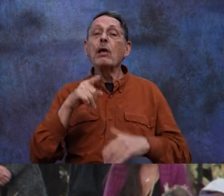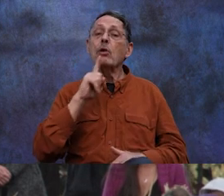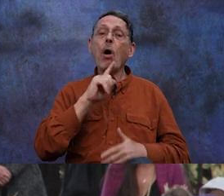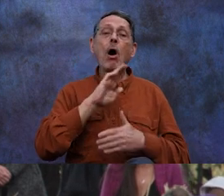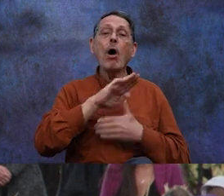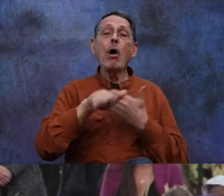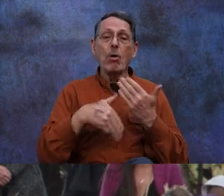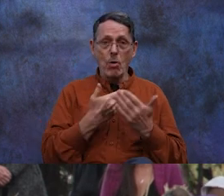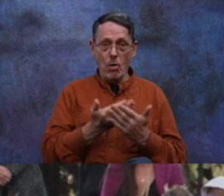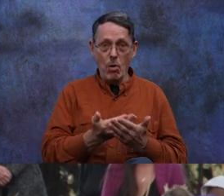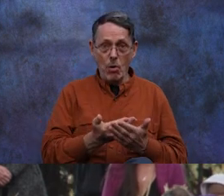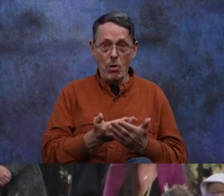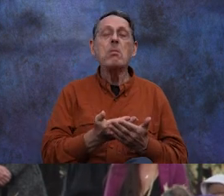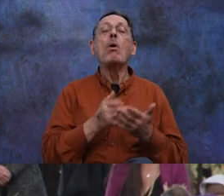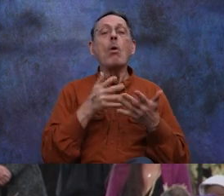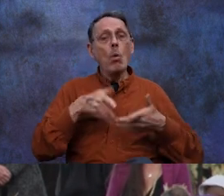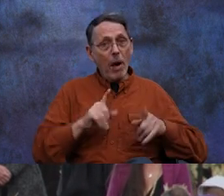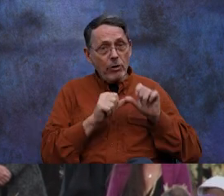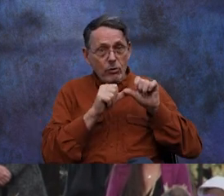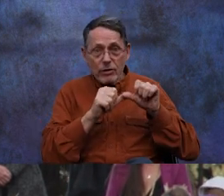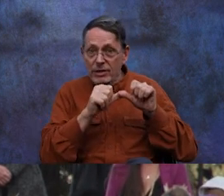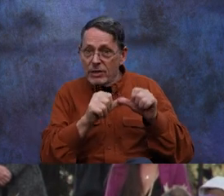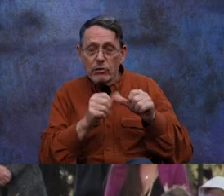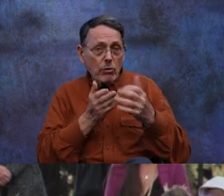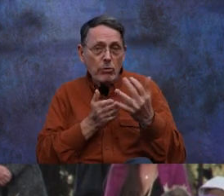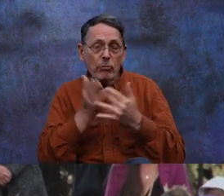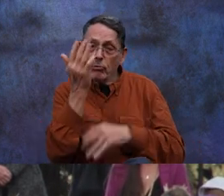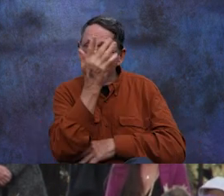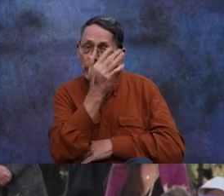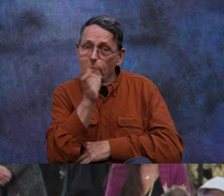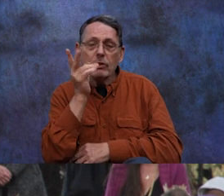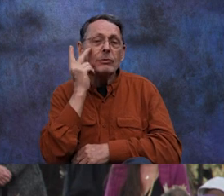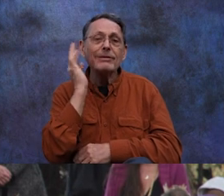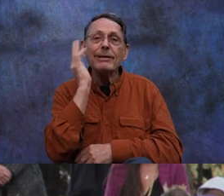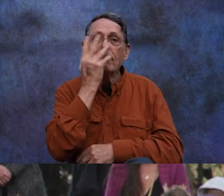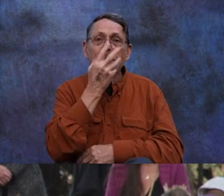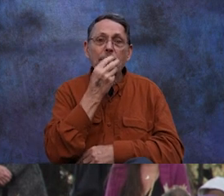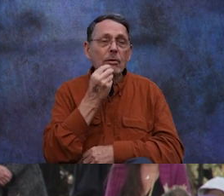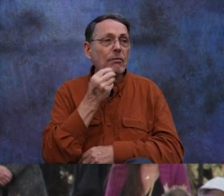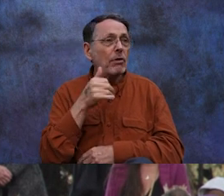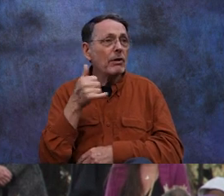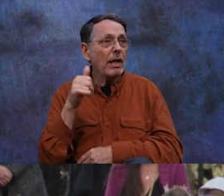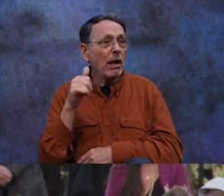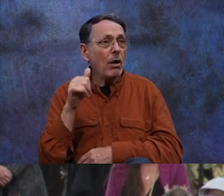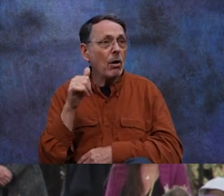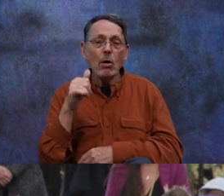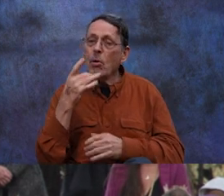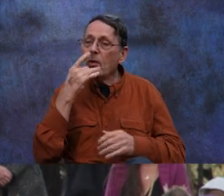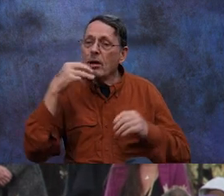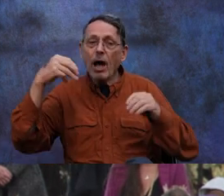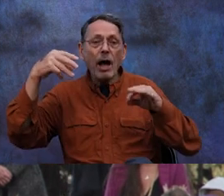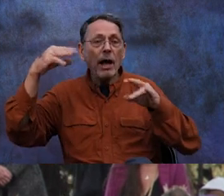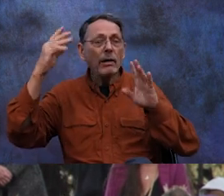whole. As you continue through this tree, you are greeted with a beautiful yellow light.